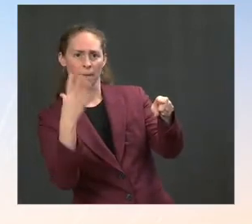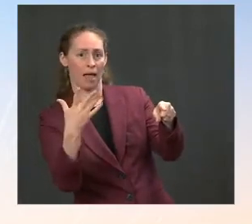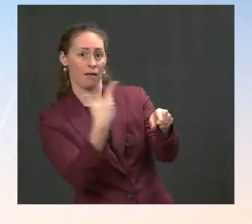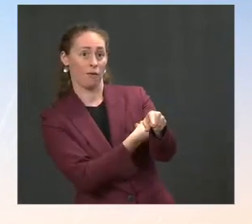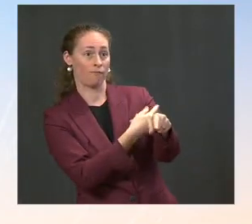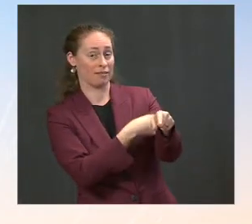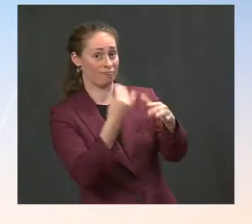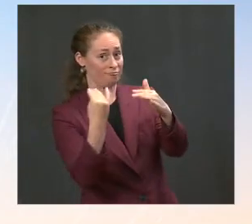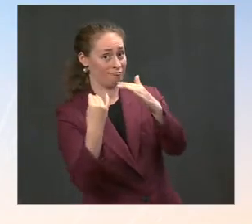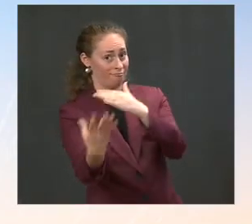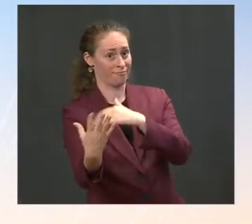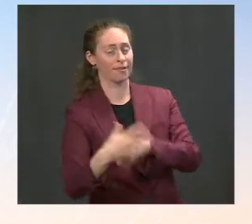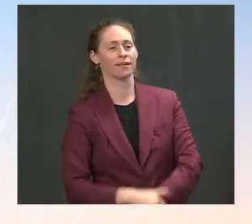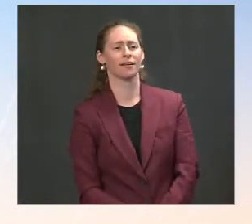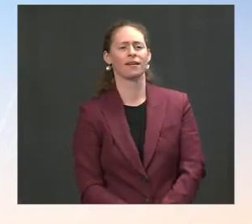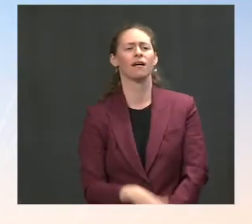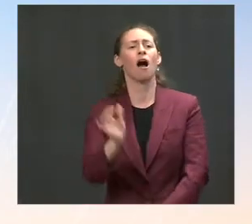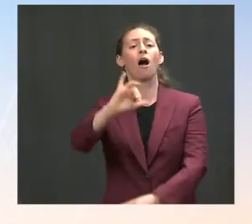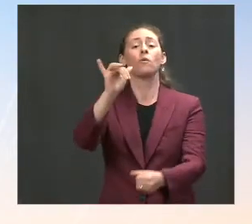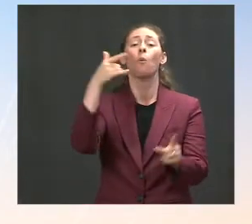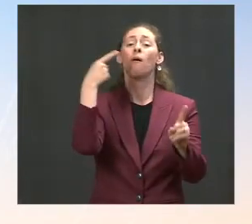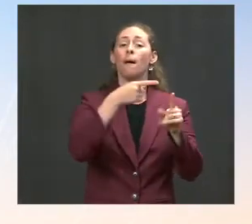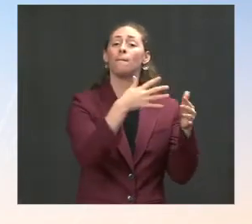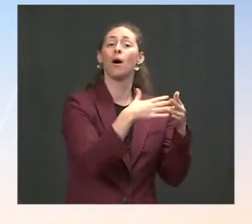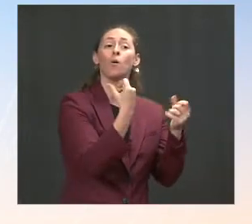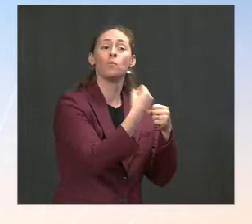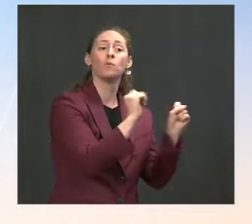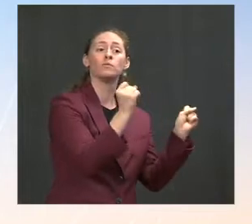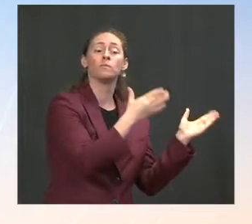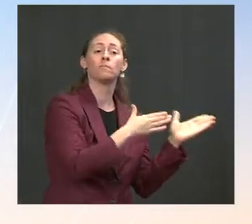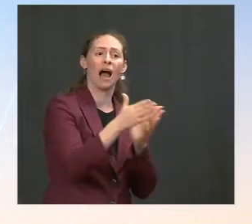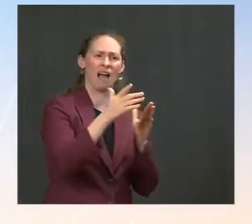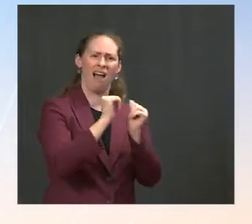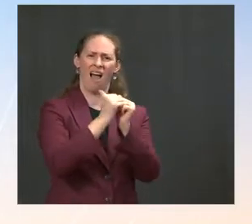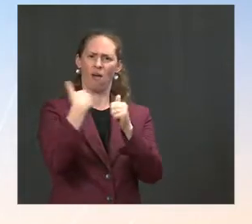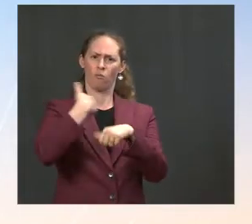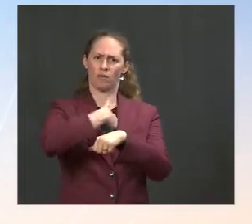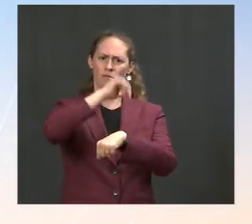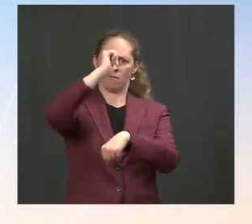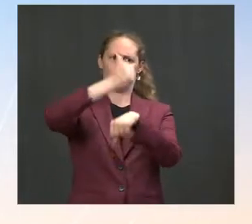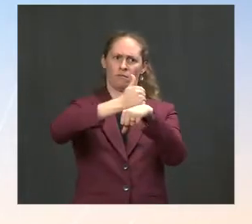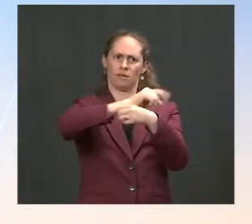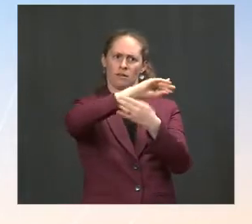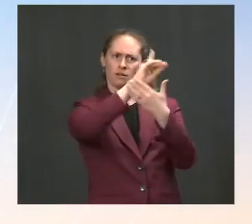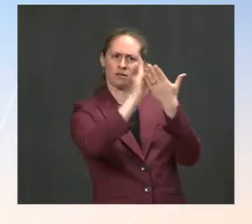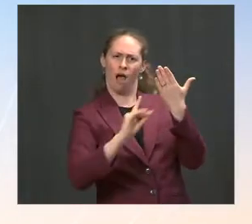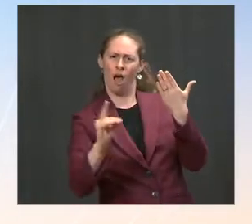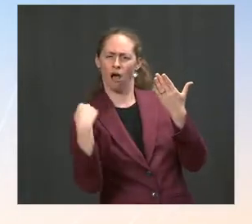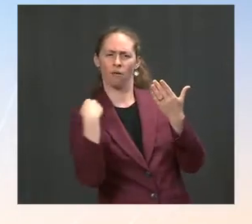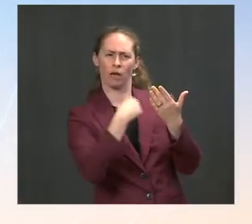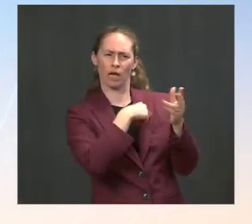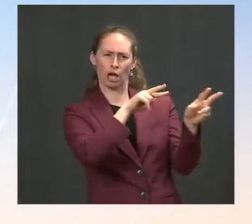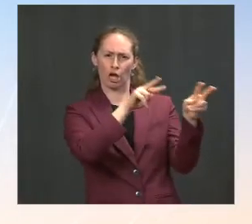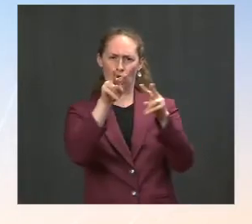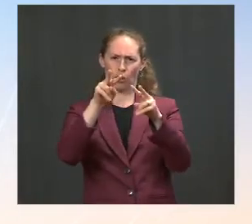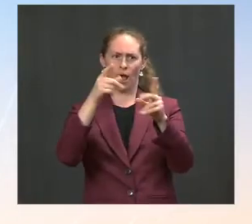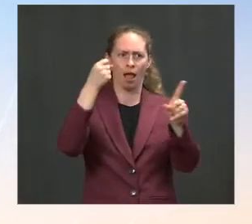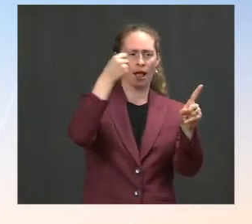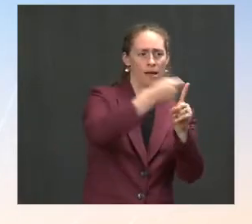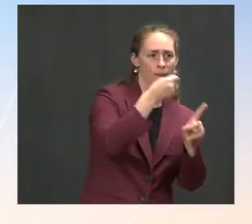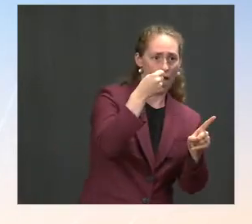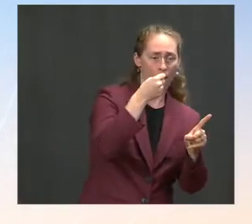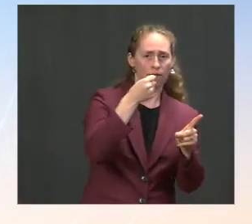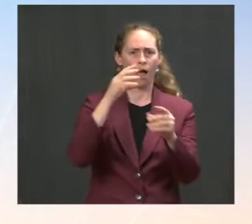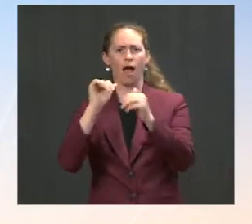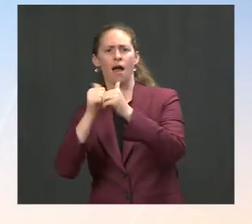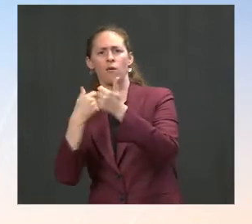on the American Rescue Plan, the way we design that is for the impact and the assistance that we're providing to communities across the